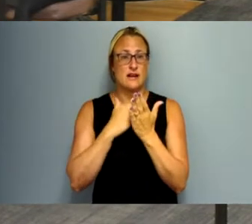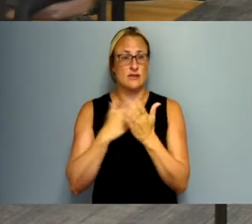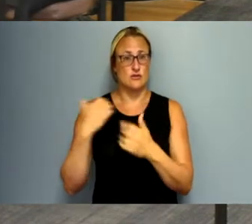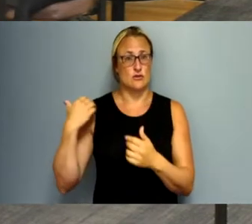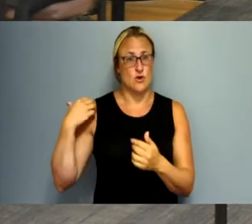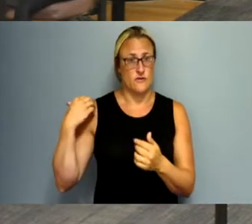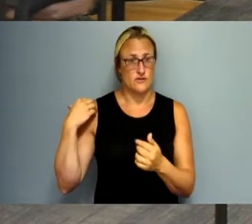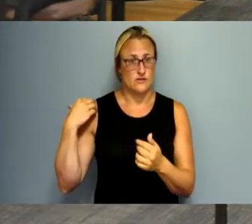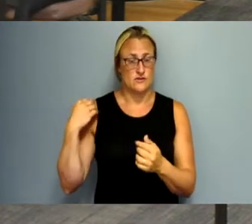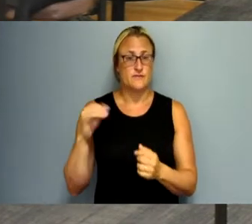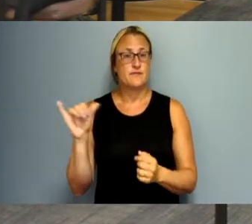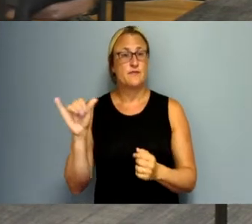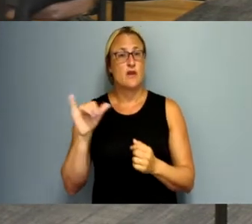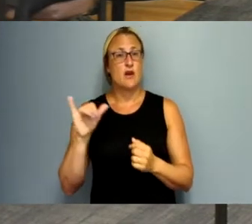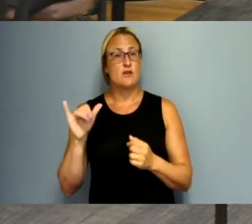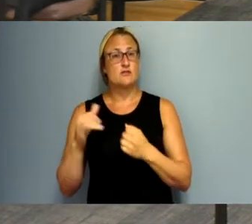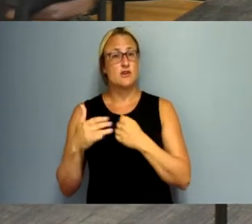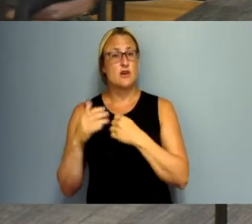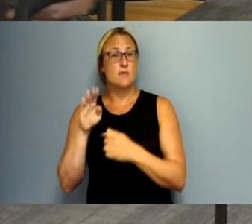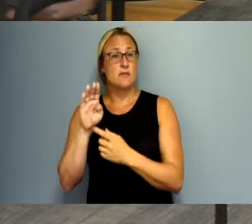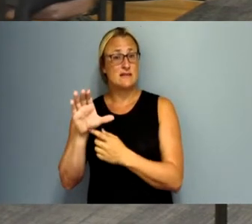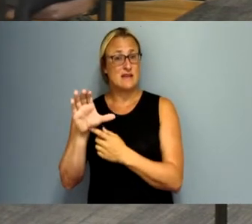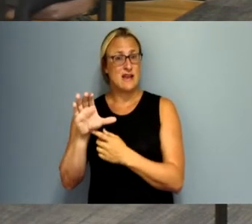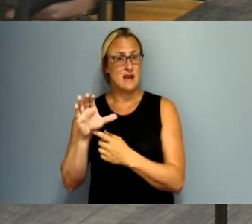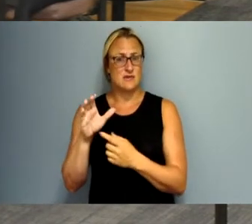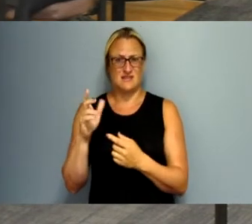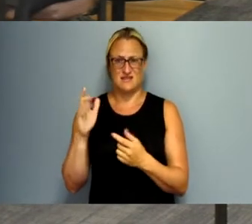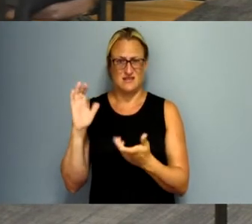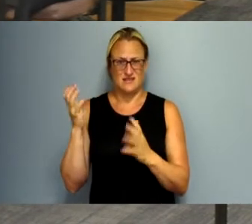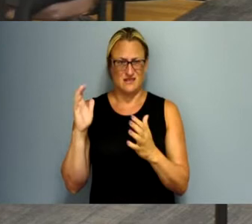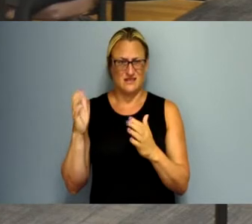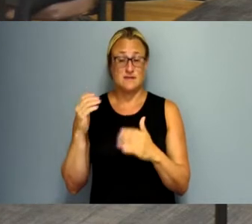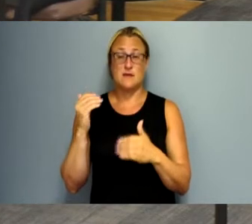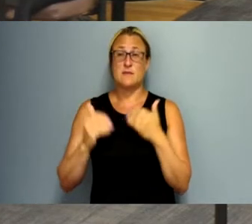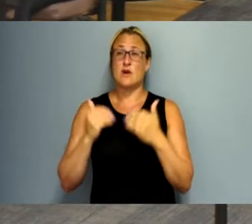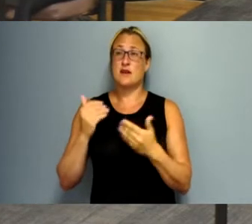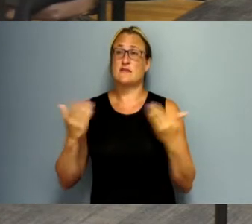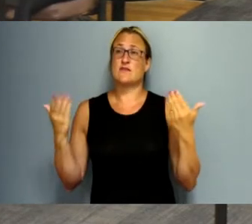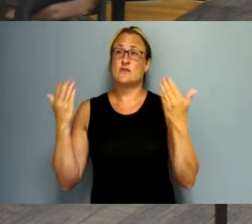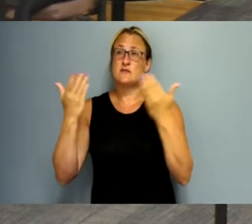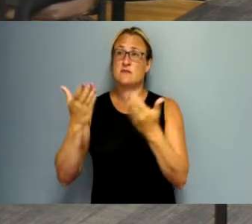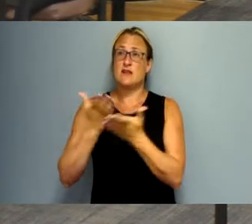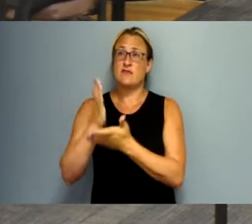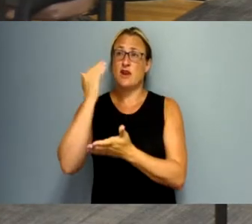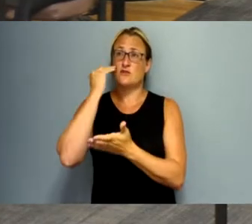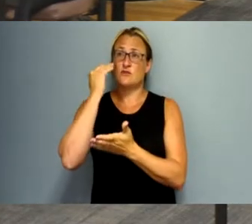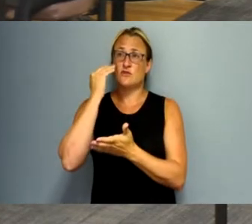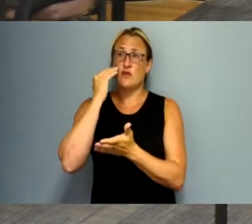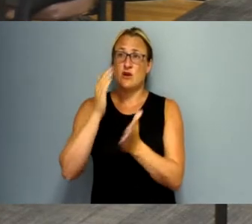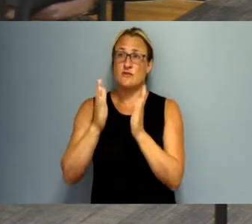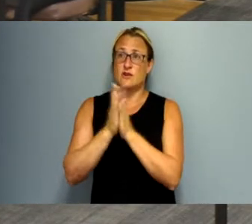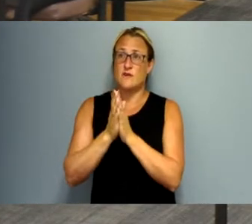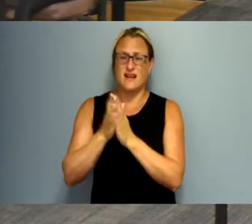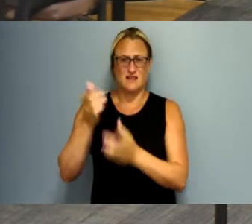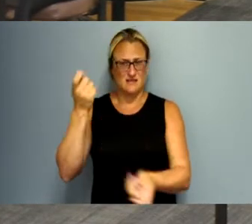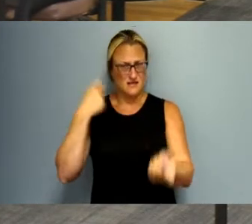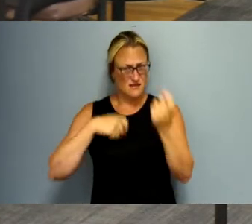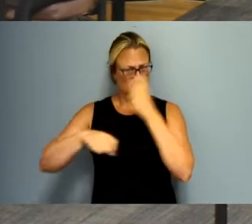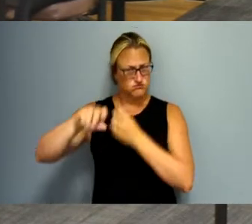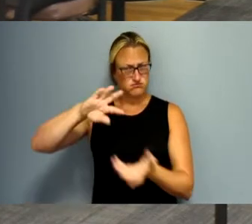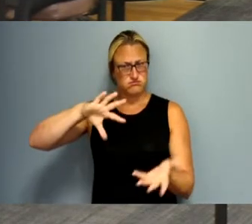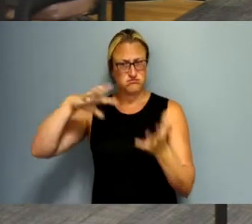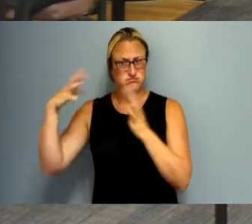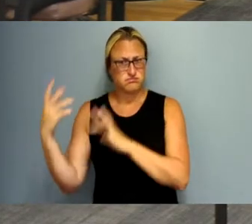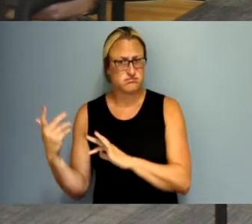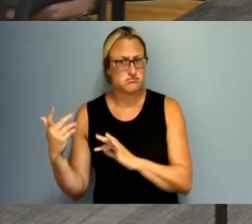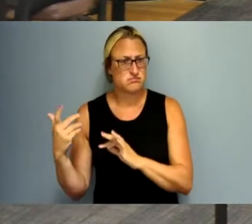county has taken it upon themselves to upend the entire process for submitting right to know request. And for pretty much the first 60